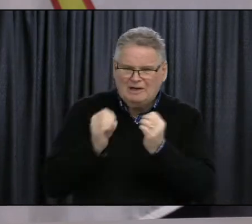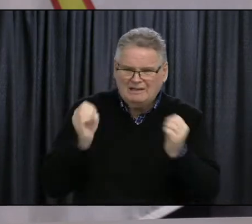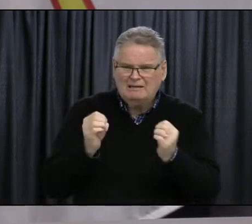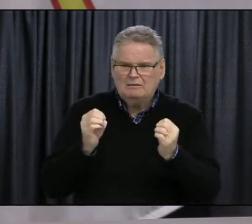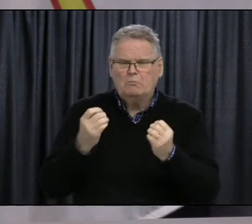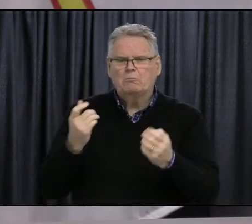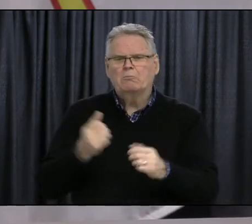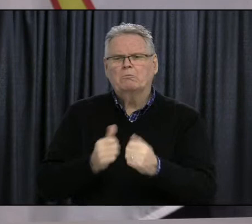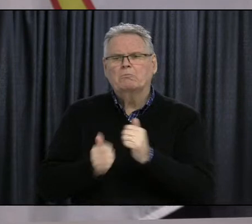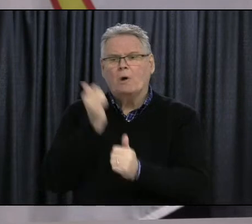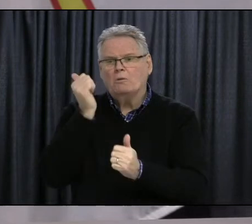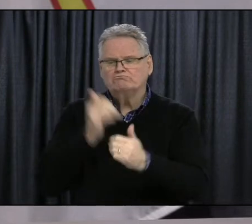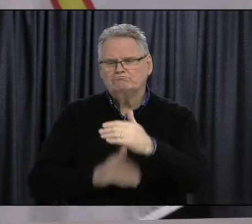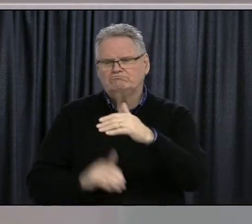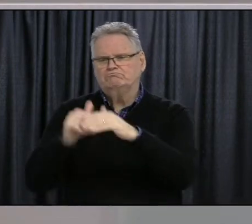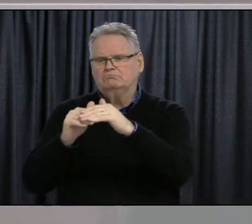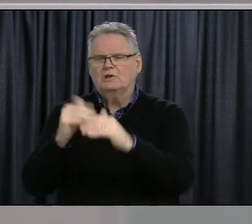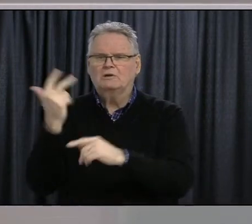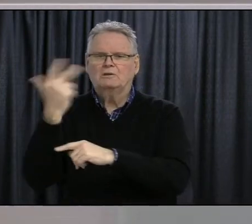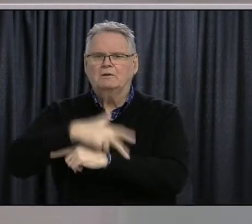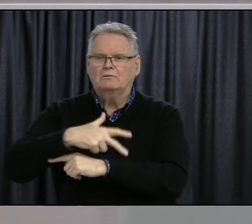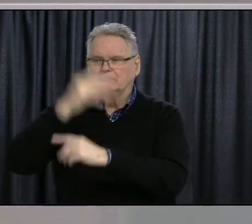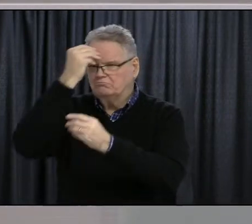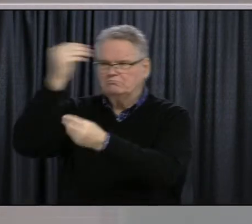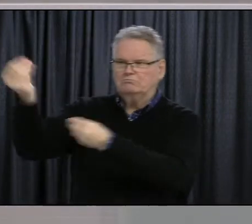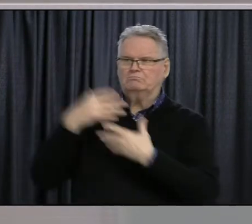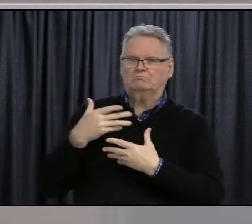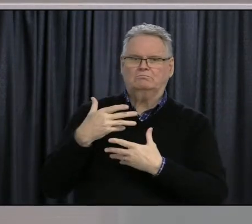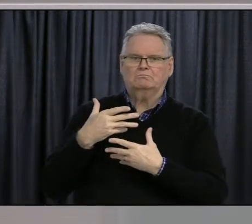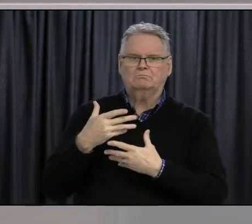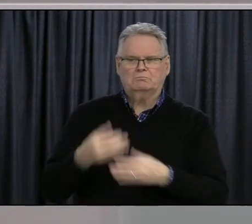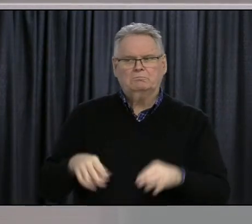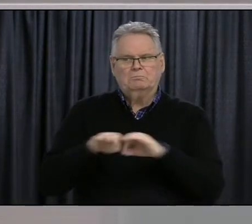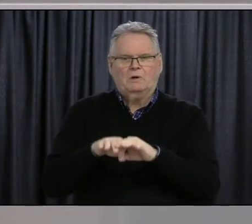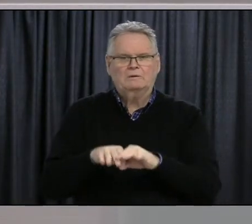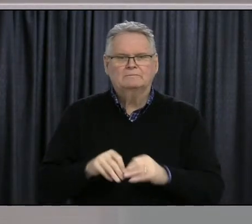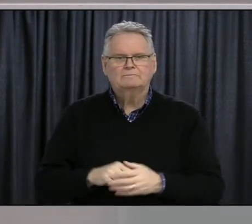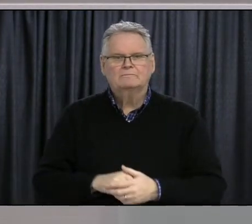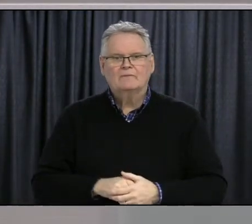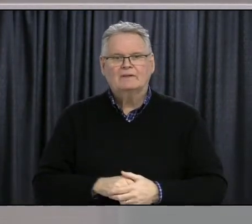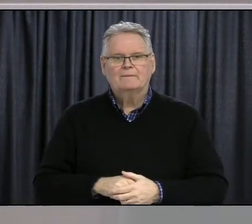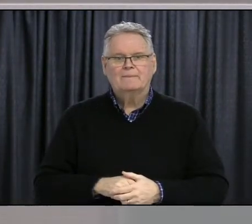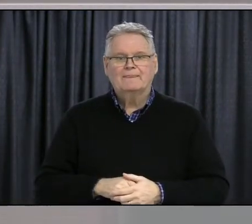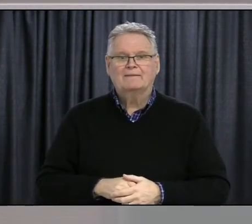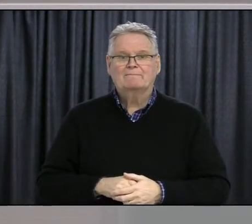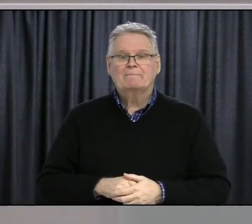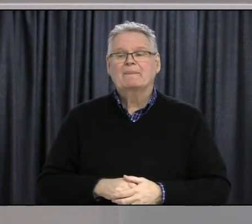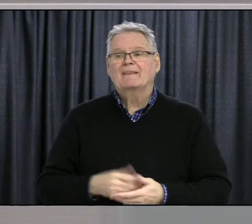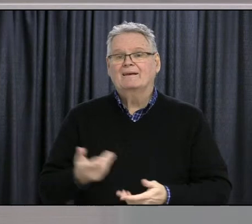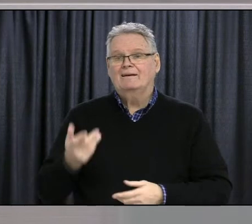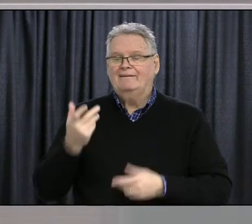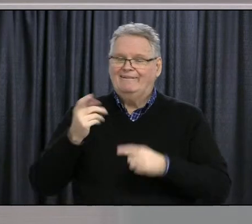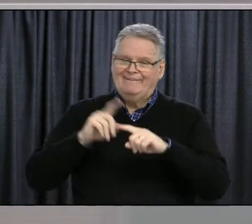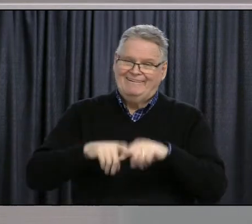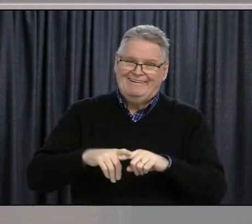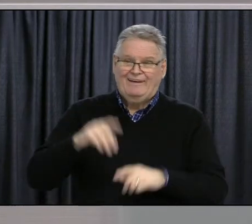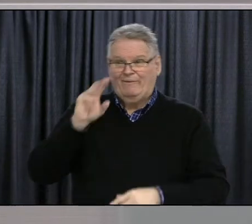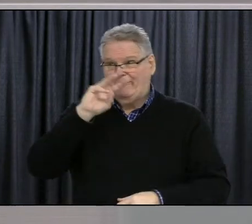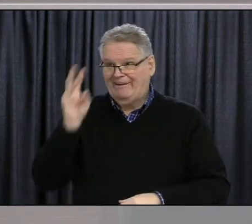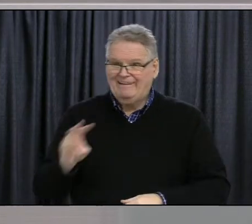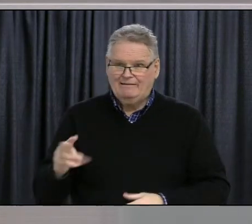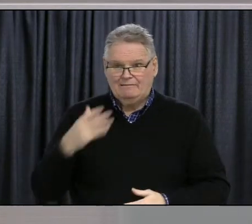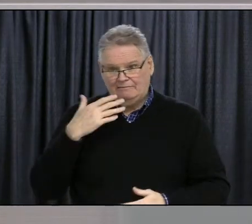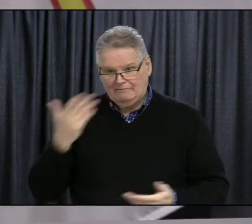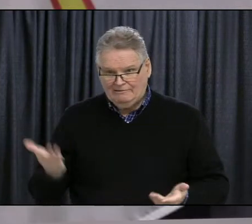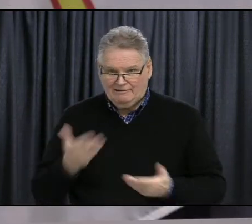that. Are still living on the island. How important was it for you to hold this briefing today to get ahead of this, to